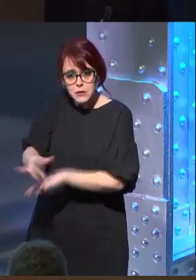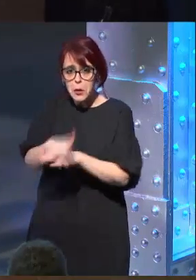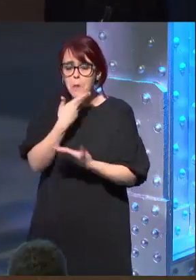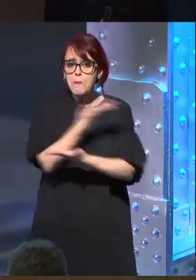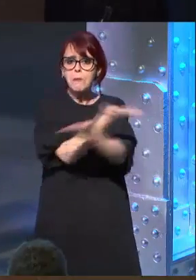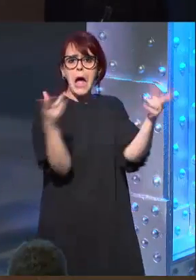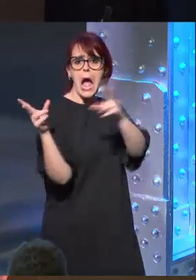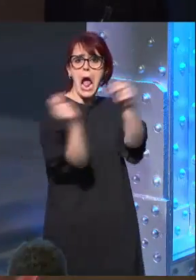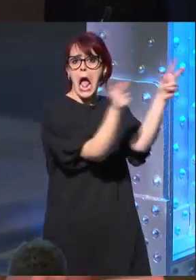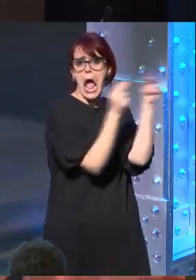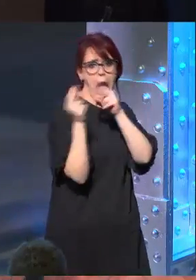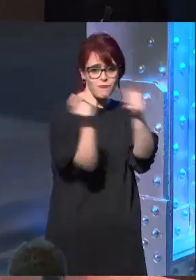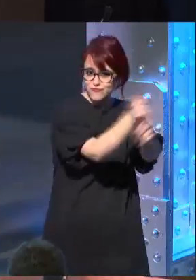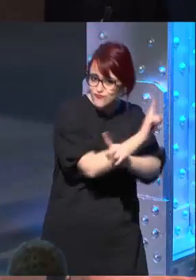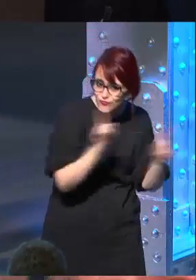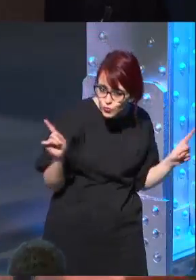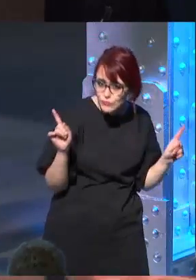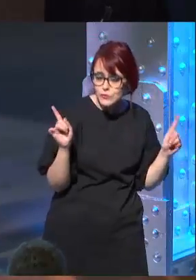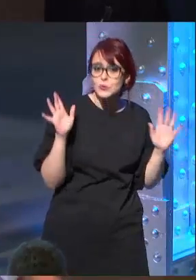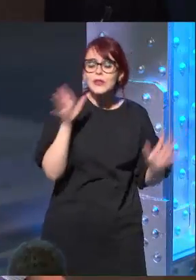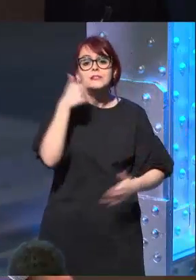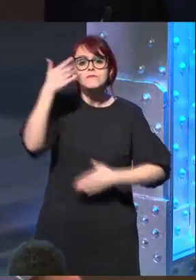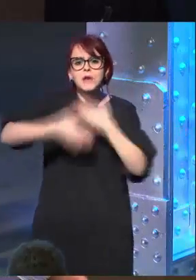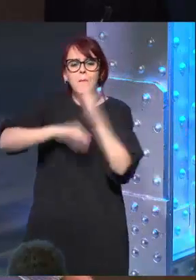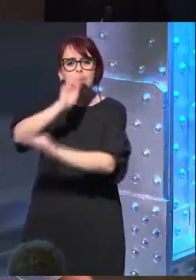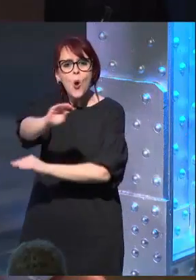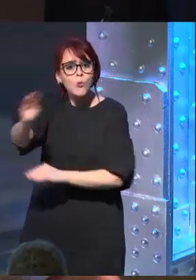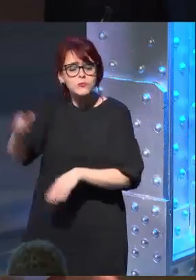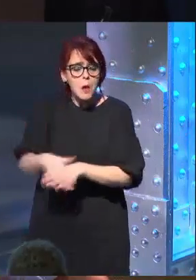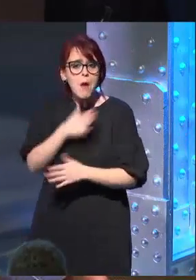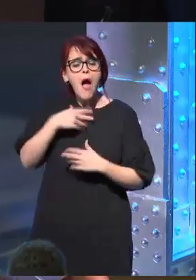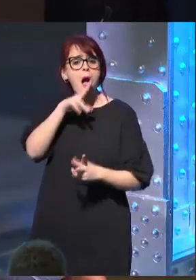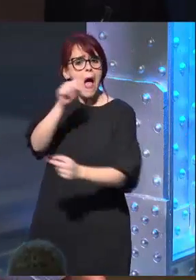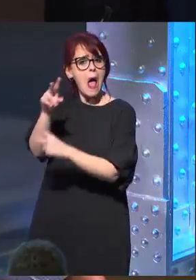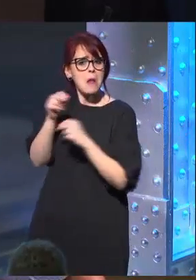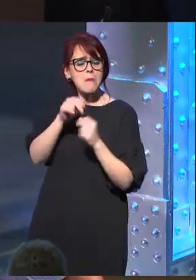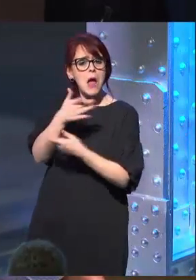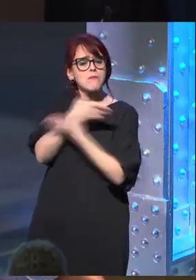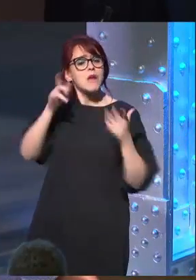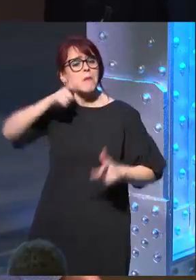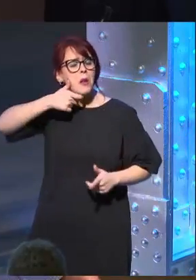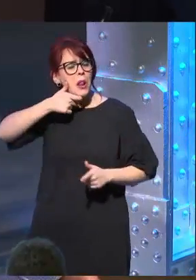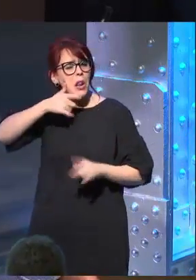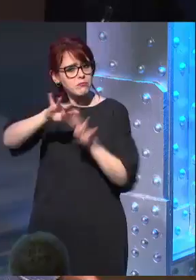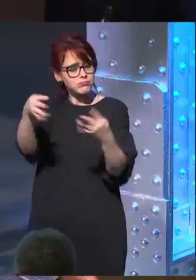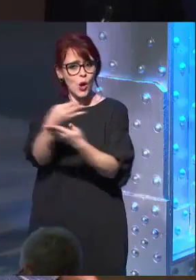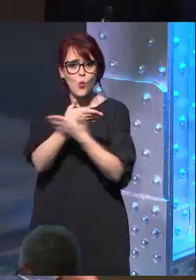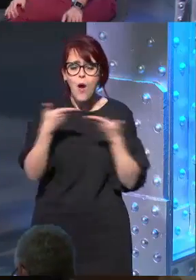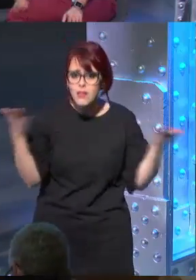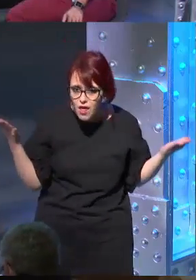world, but in the social media, this is not happening. Children are not warned.